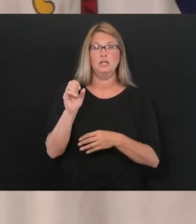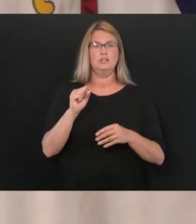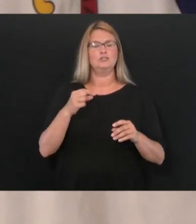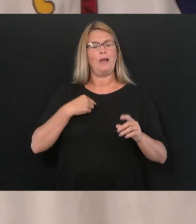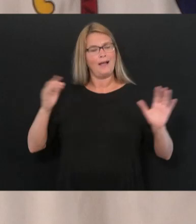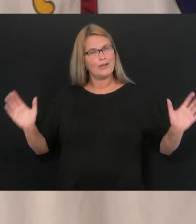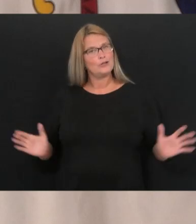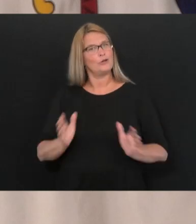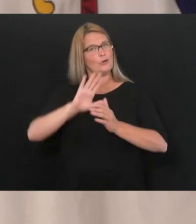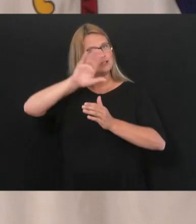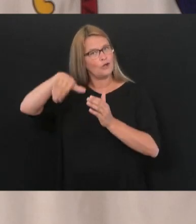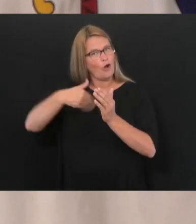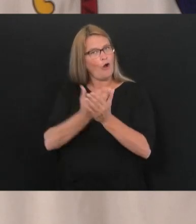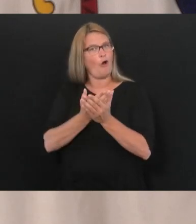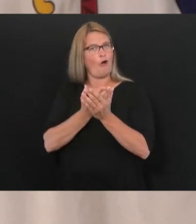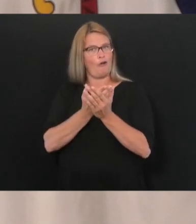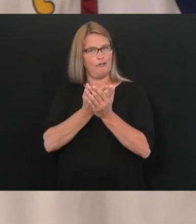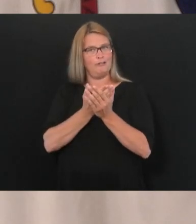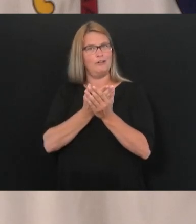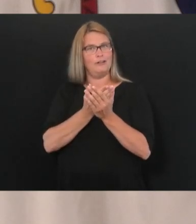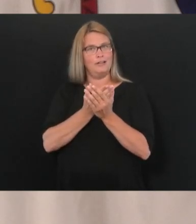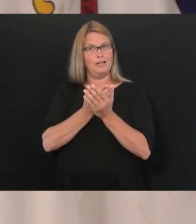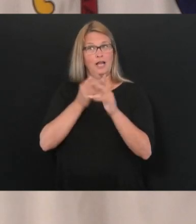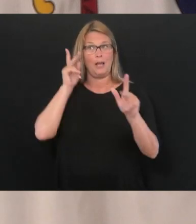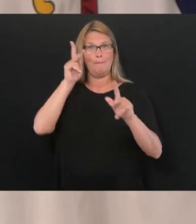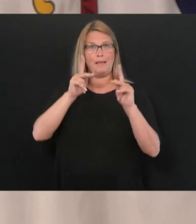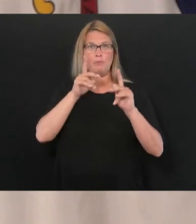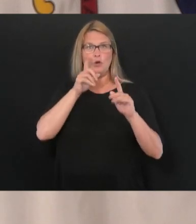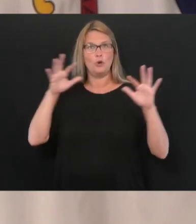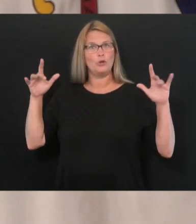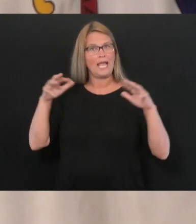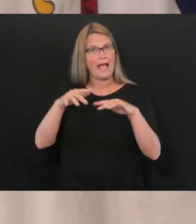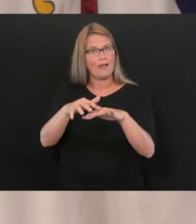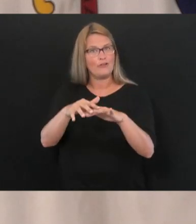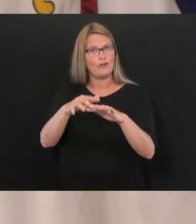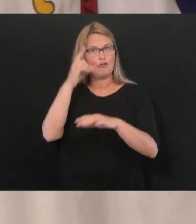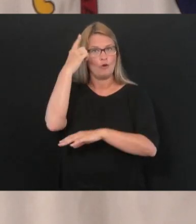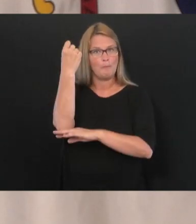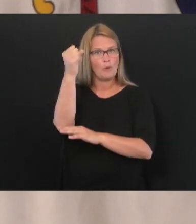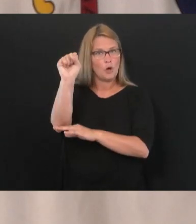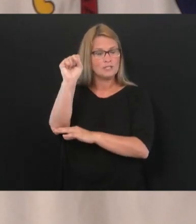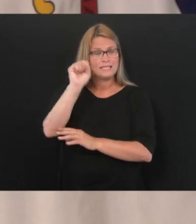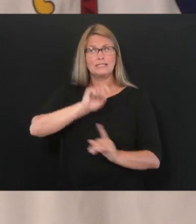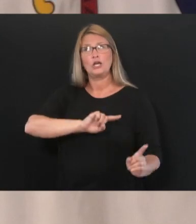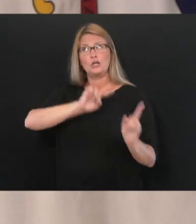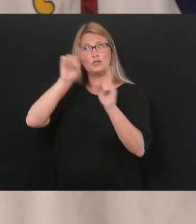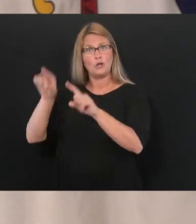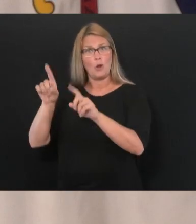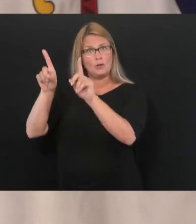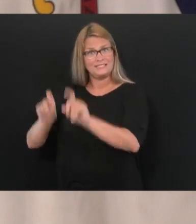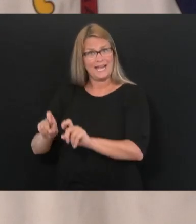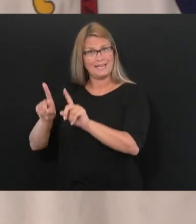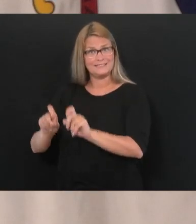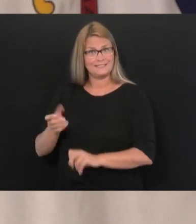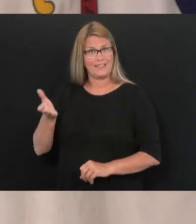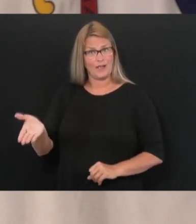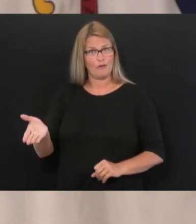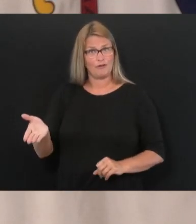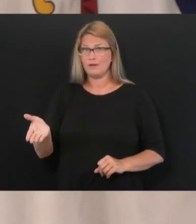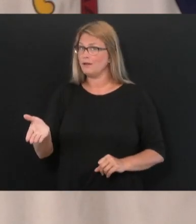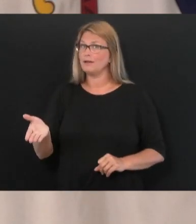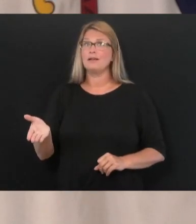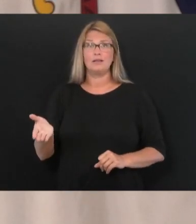encourage all that have been, you know, at these gatherings and you know, to be tested and everything, because you've got a lot of people